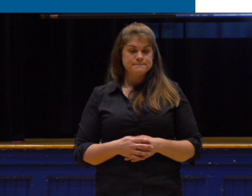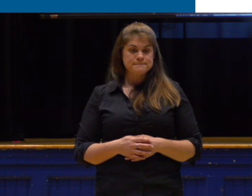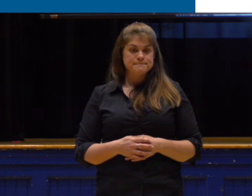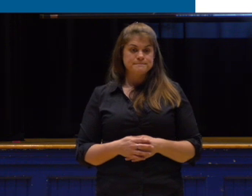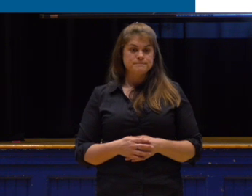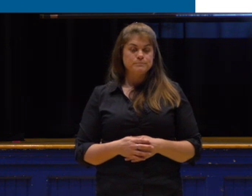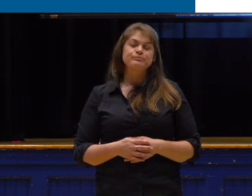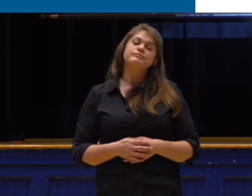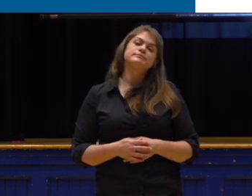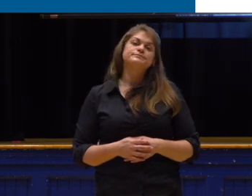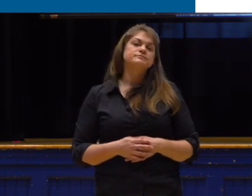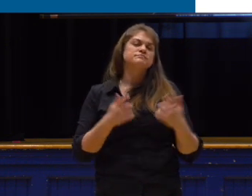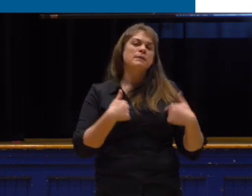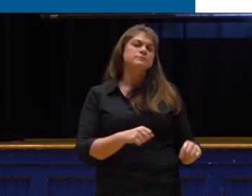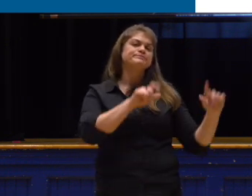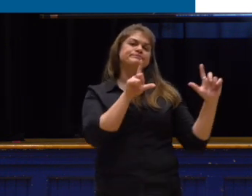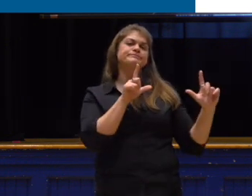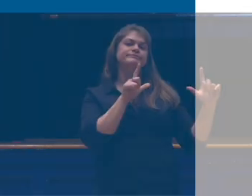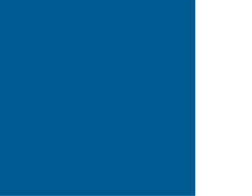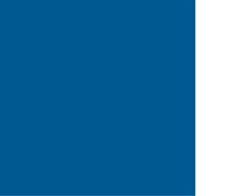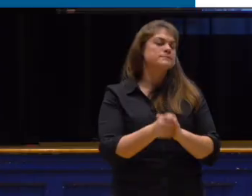I'm just going to leave this up for 1 second.